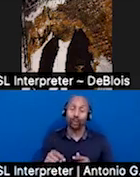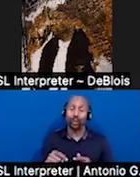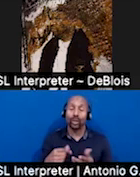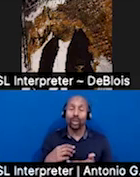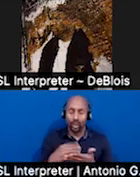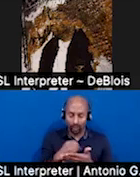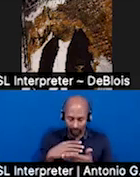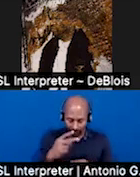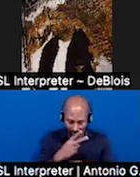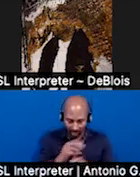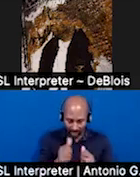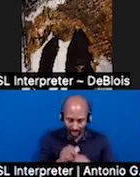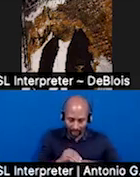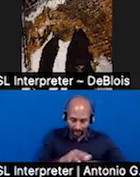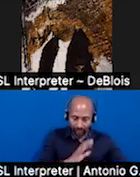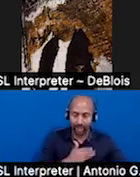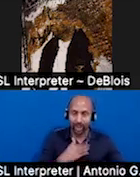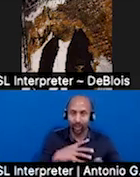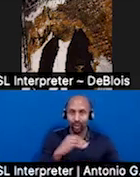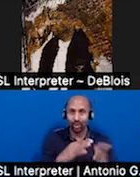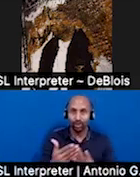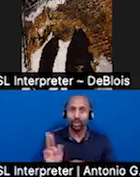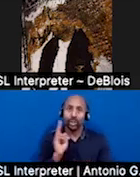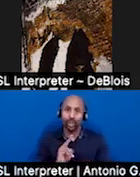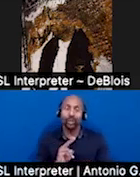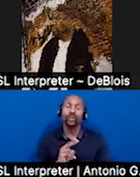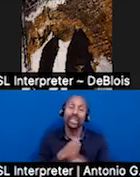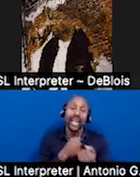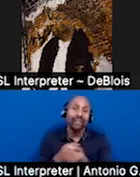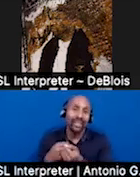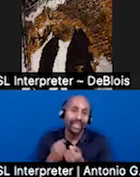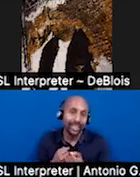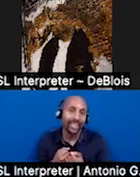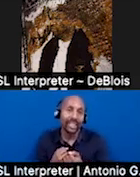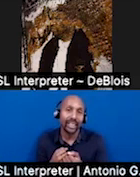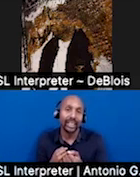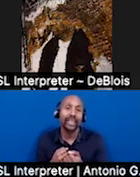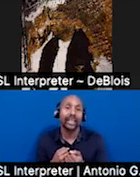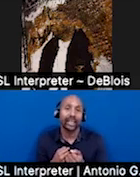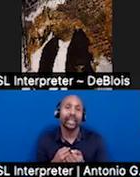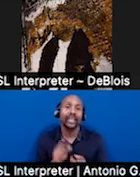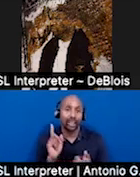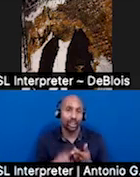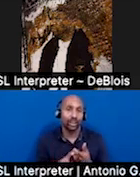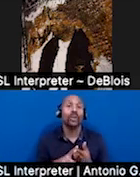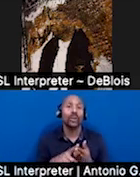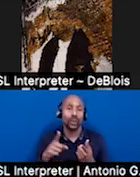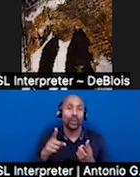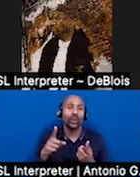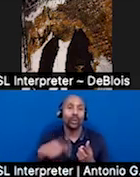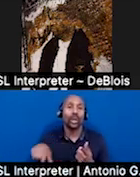learning environment, through advocacy, to those programs.